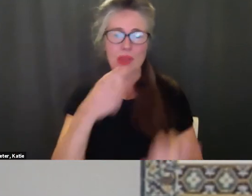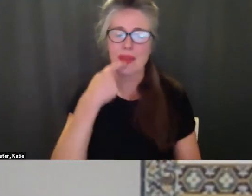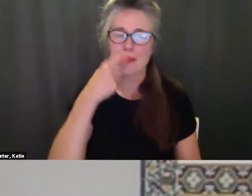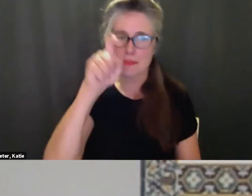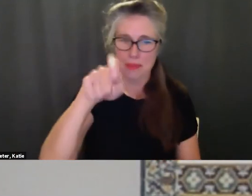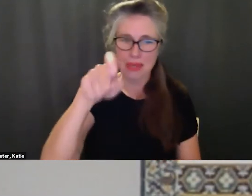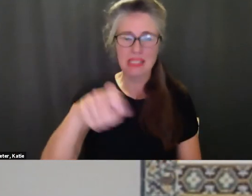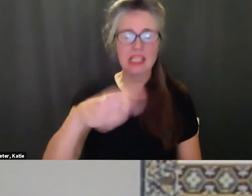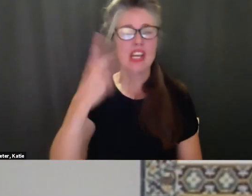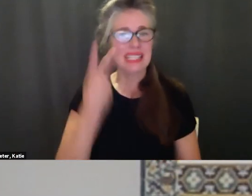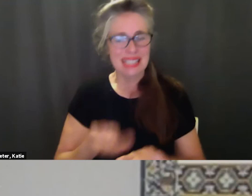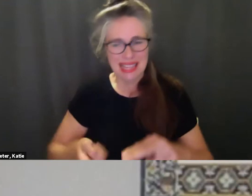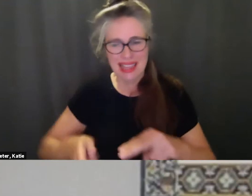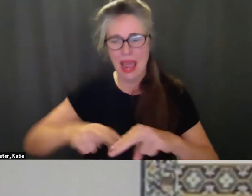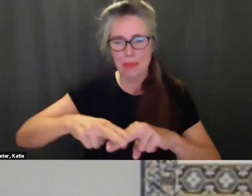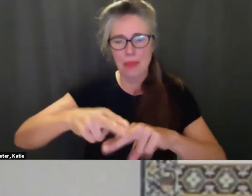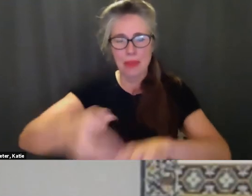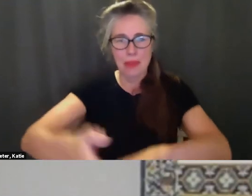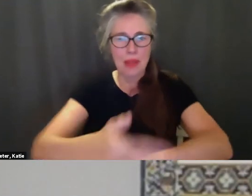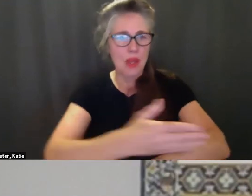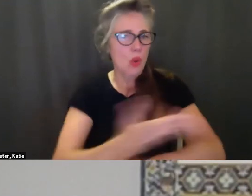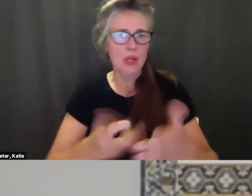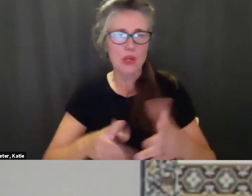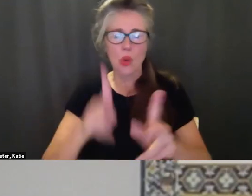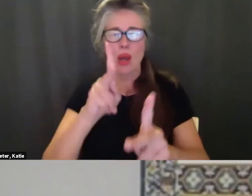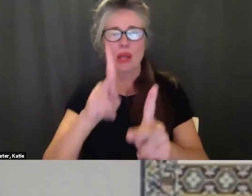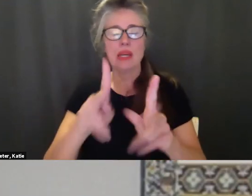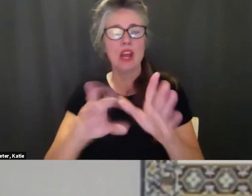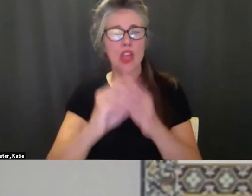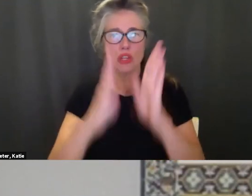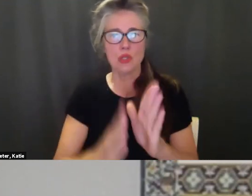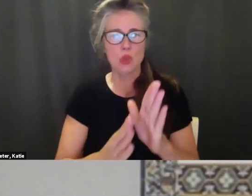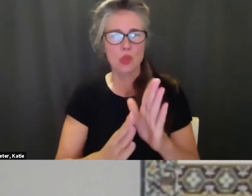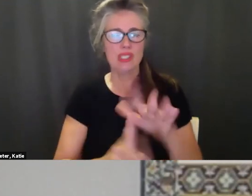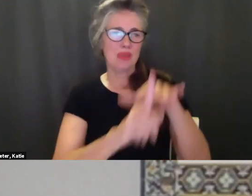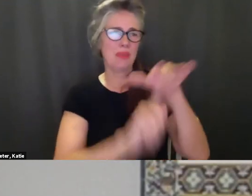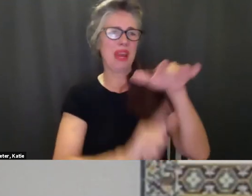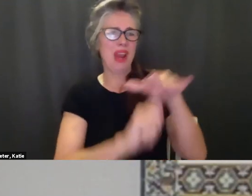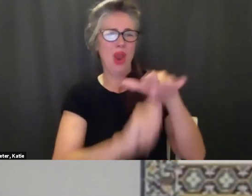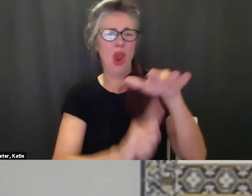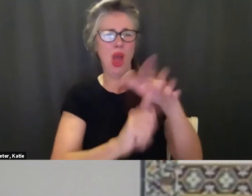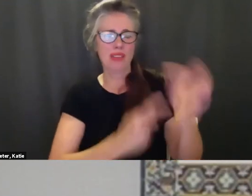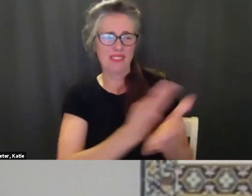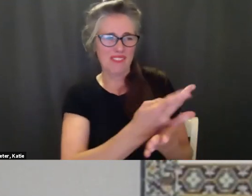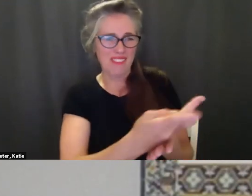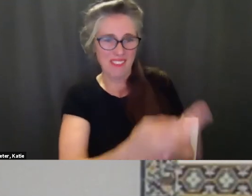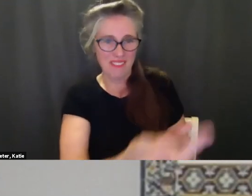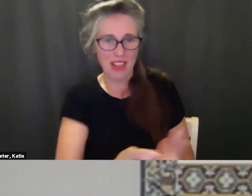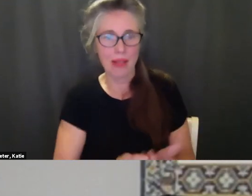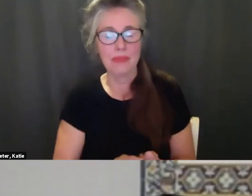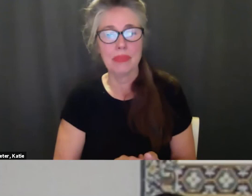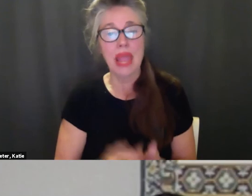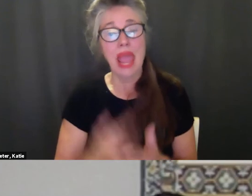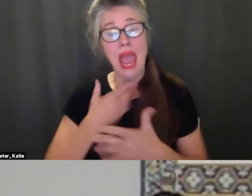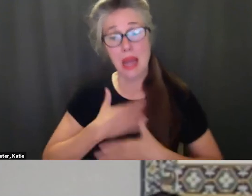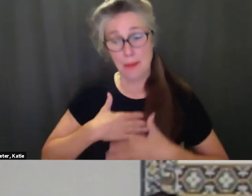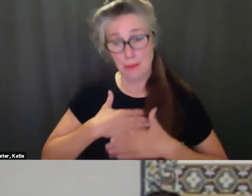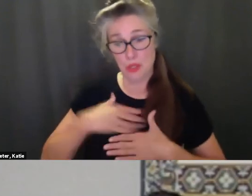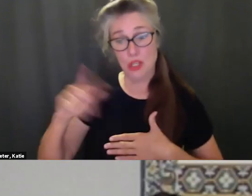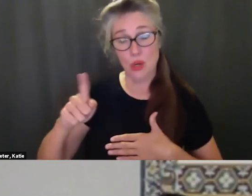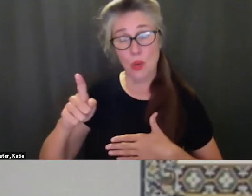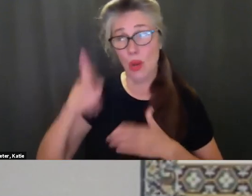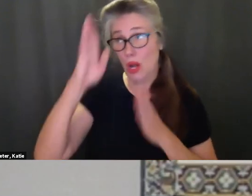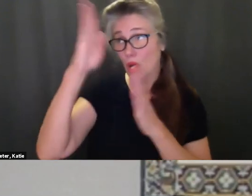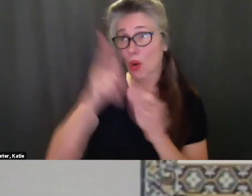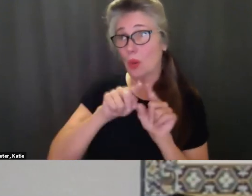that build over time so that we're not losing them in the cracks. And I just want to say too, I just appreciate where we're going.